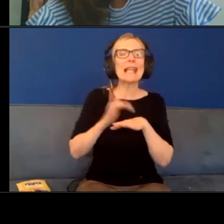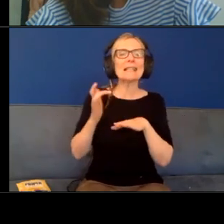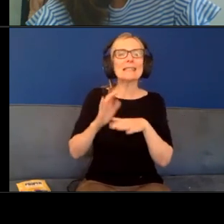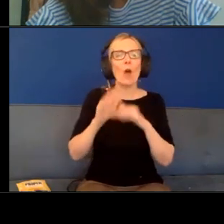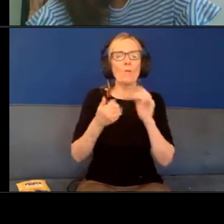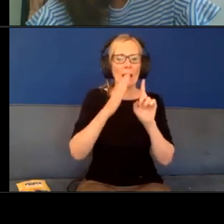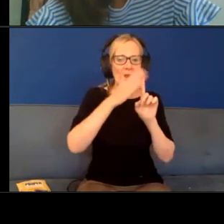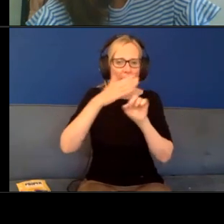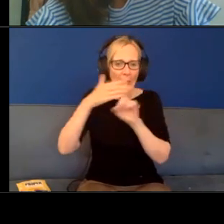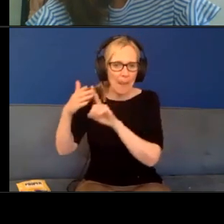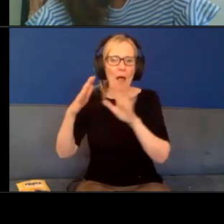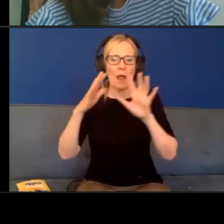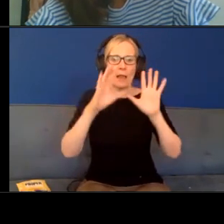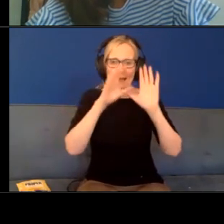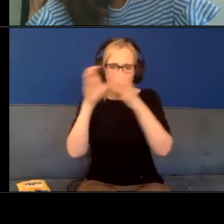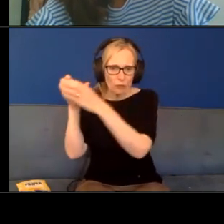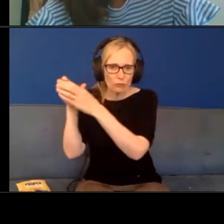different nuances there.